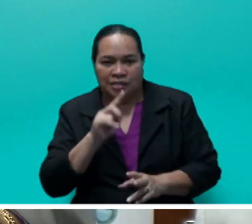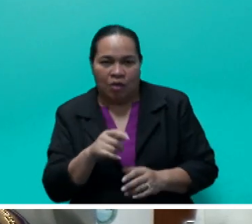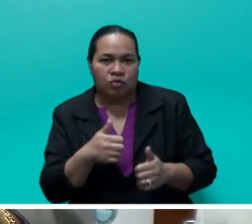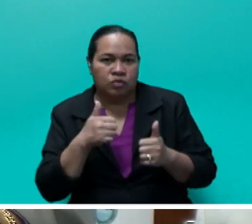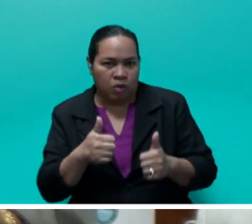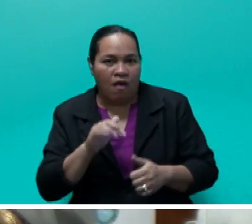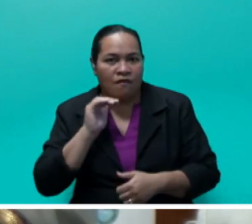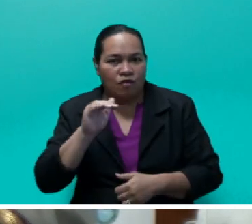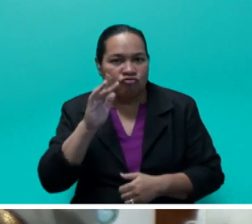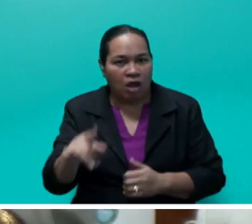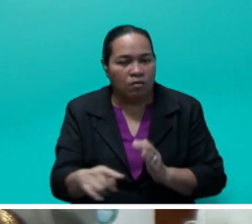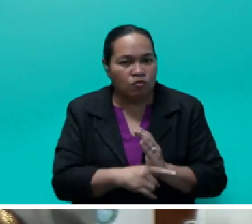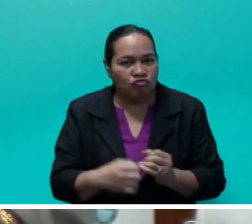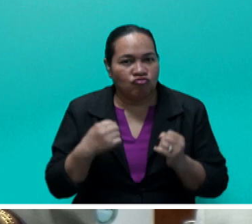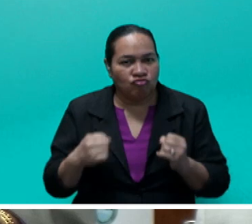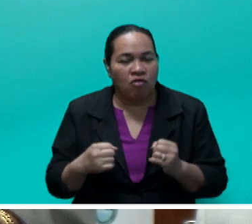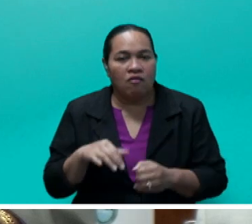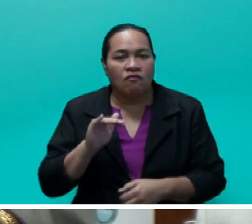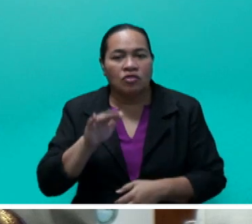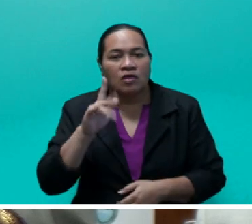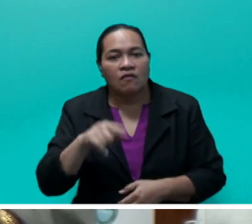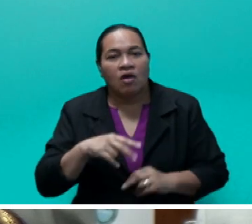tourism. Mr. Speaker, sir,